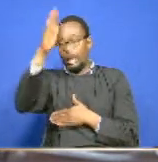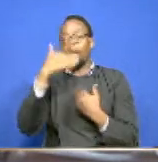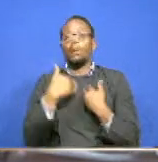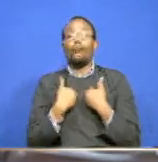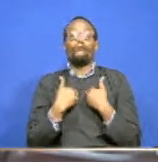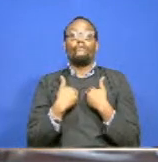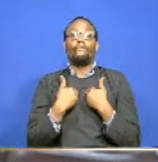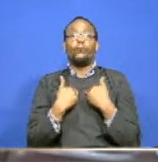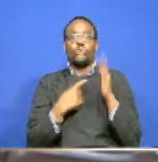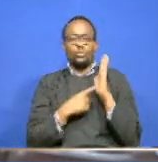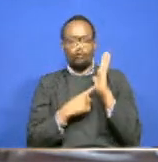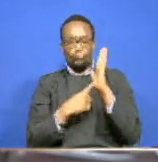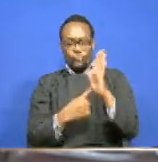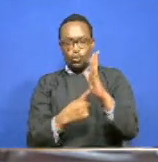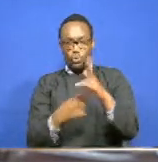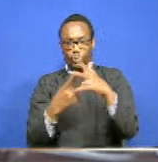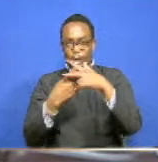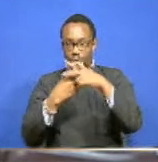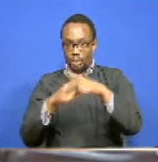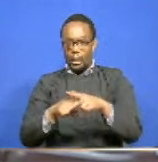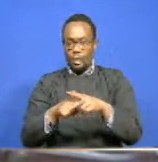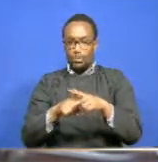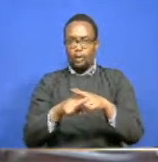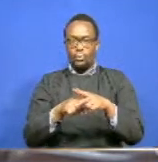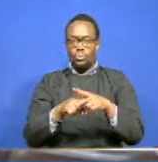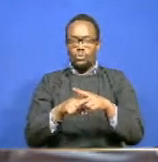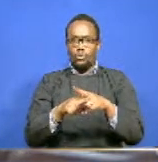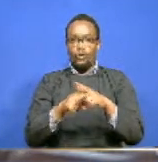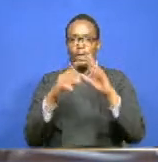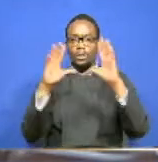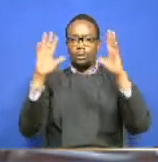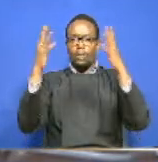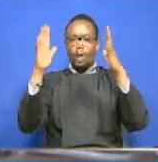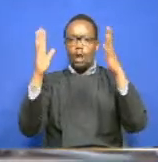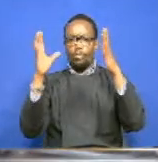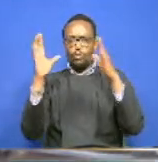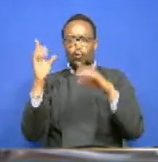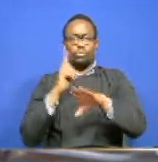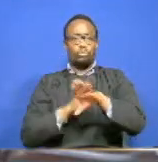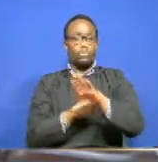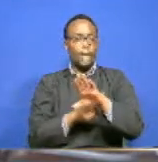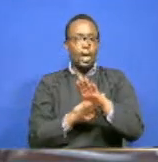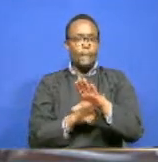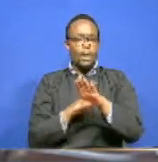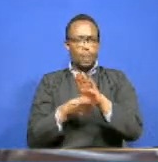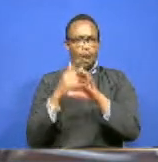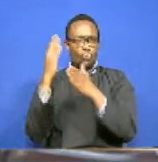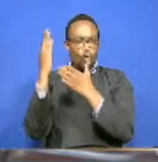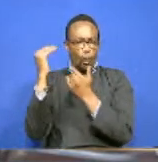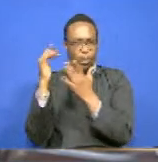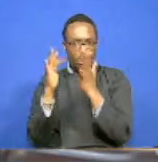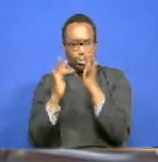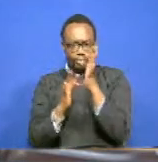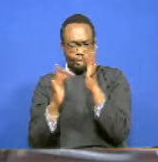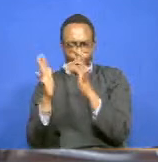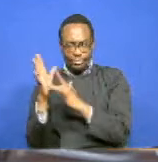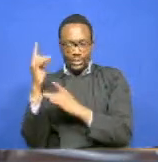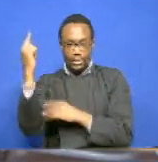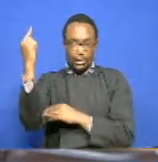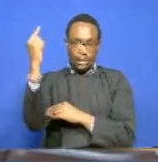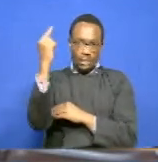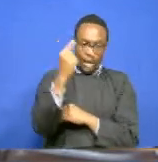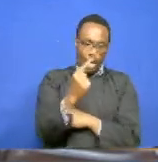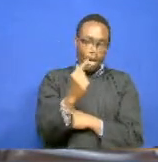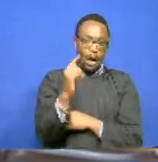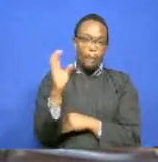which marks the beginning of the Advent season, as we look ahead to the coming of Jesus